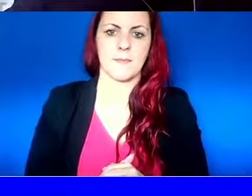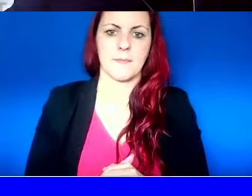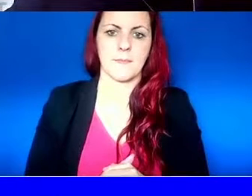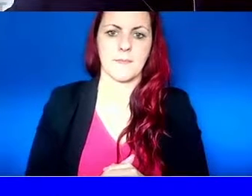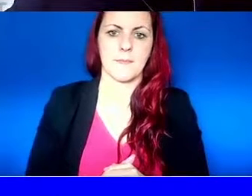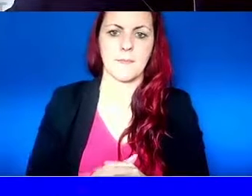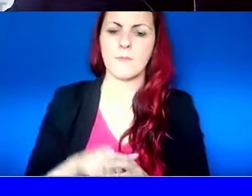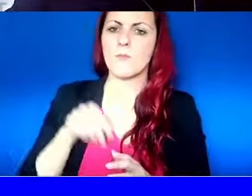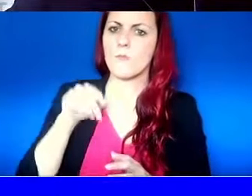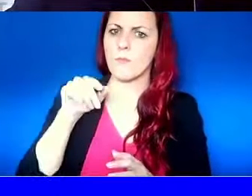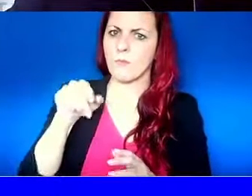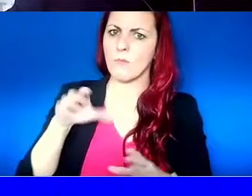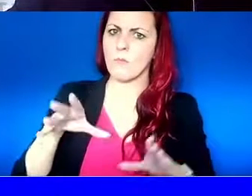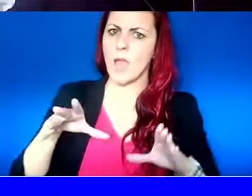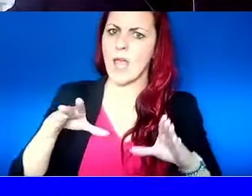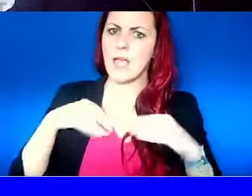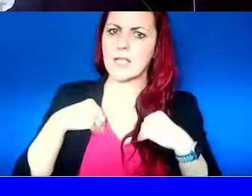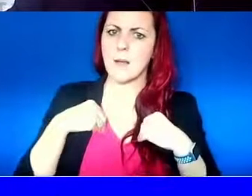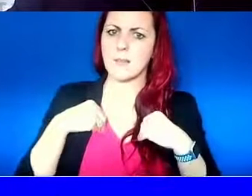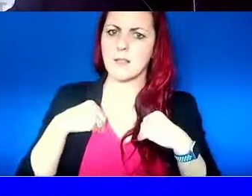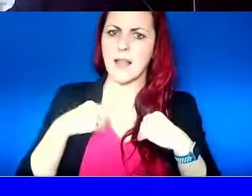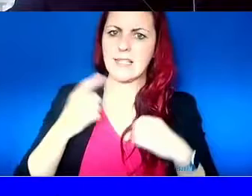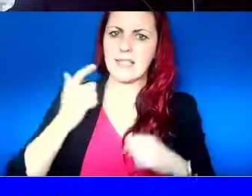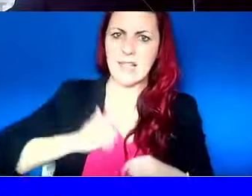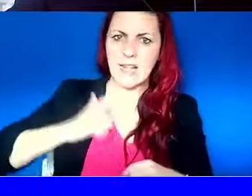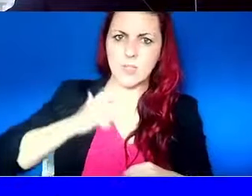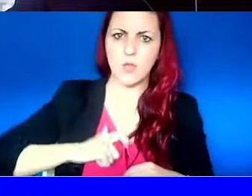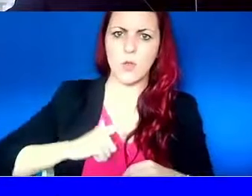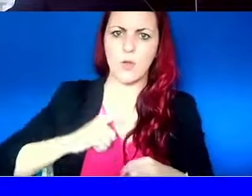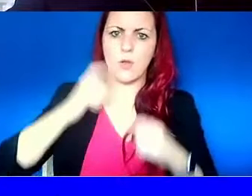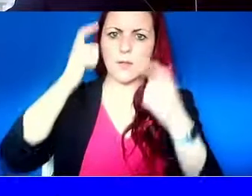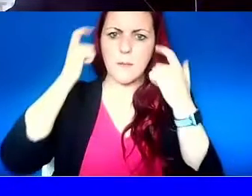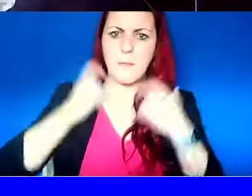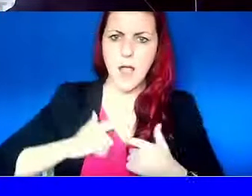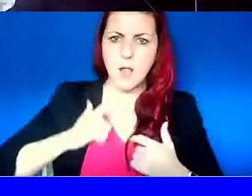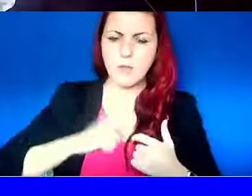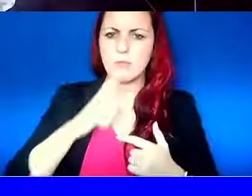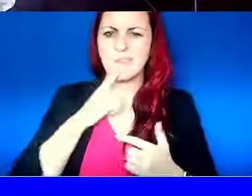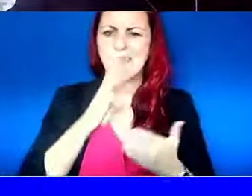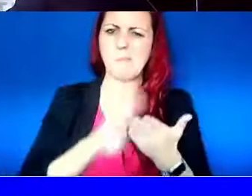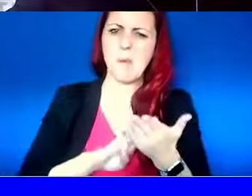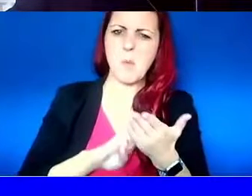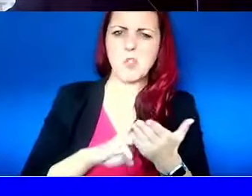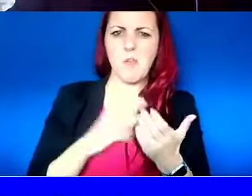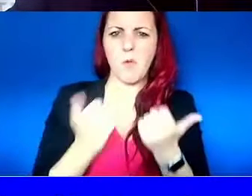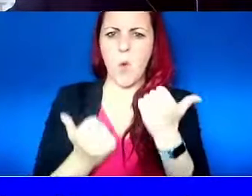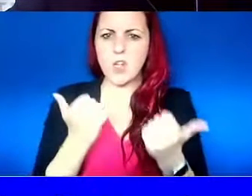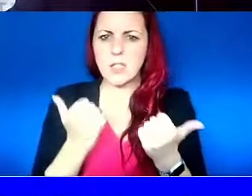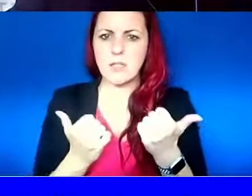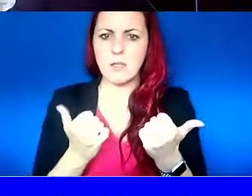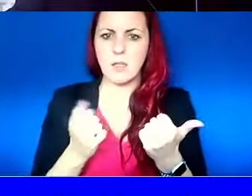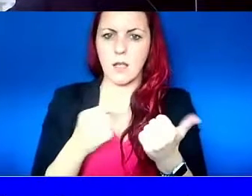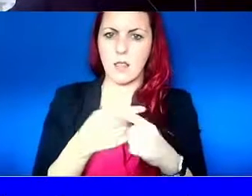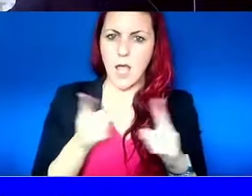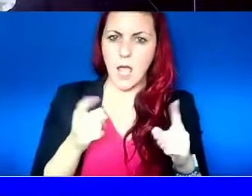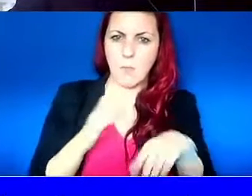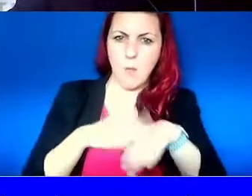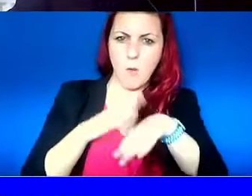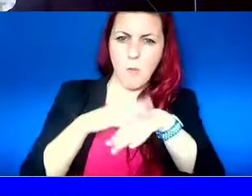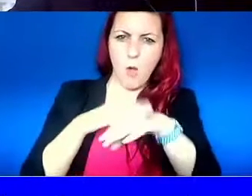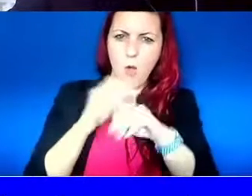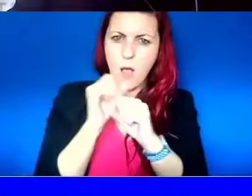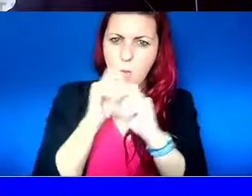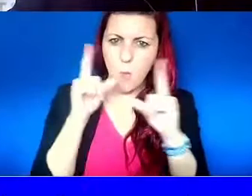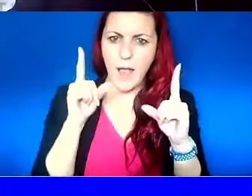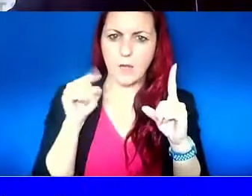slide. There's acknowledgement that solicitors and barristers and members of the judiciary were increasingly aware